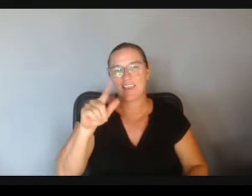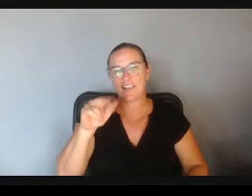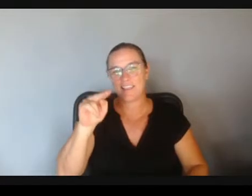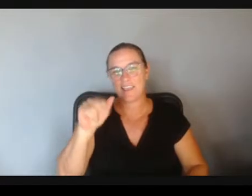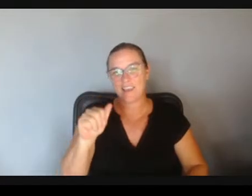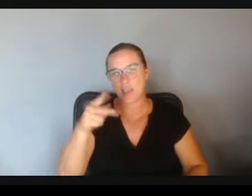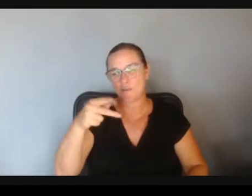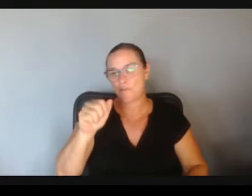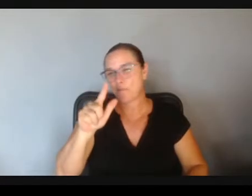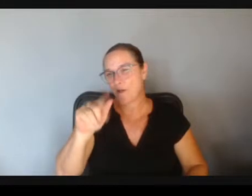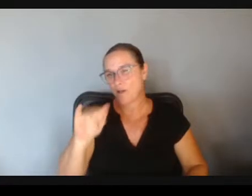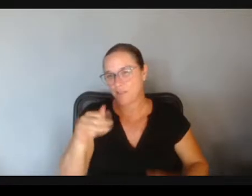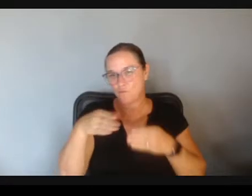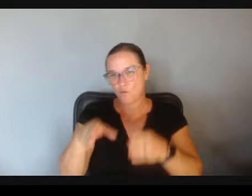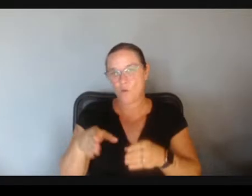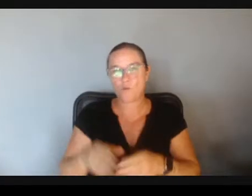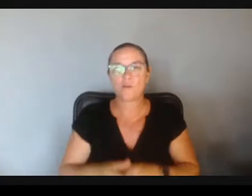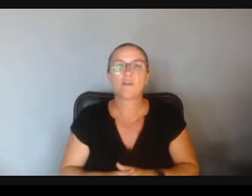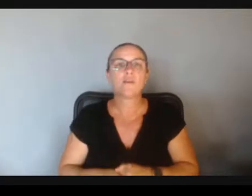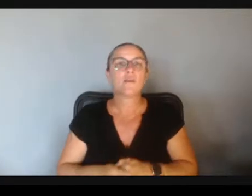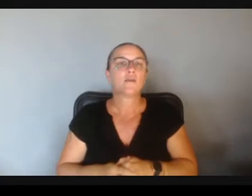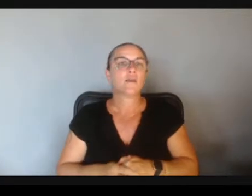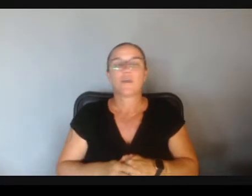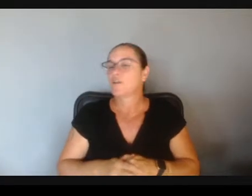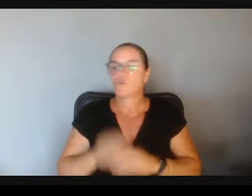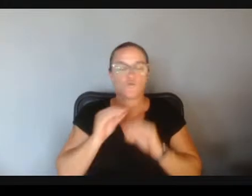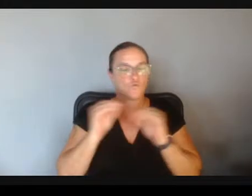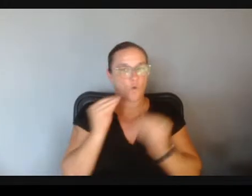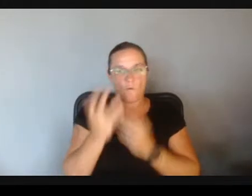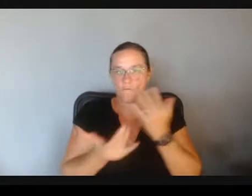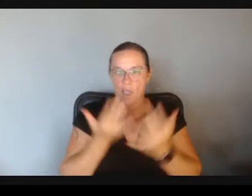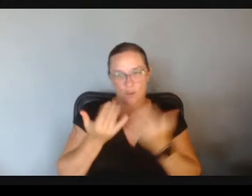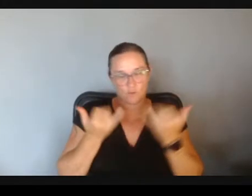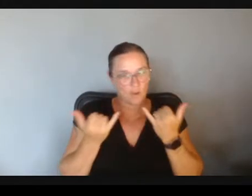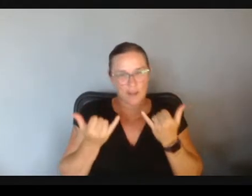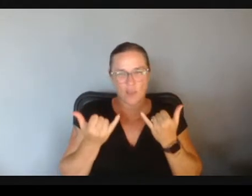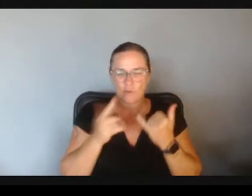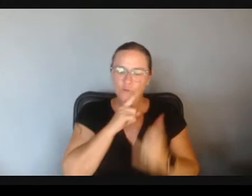Campfires are not going to happen right now. It is dry out there.